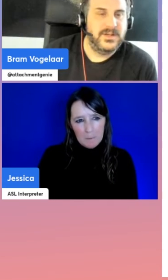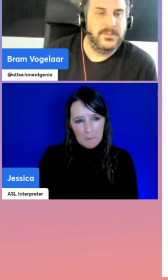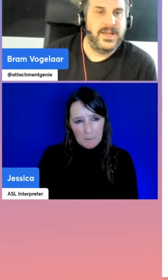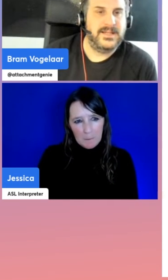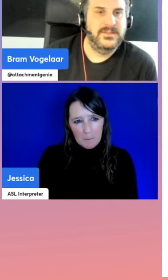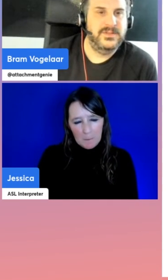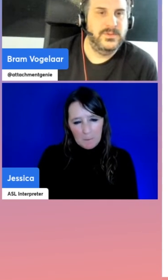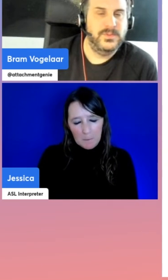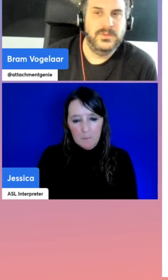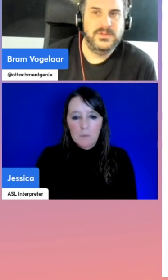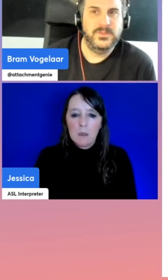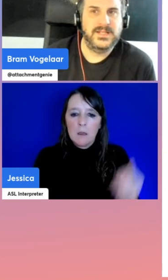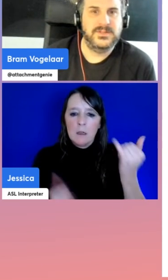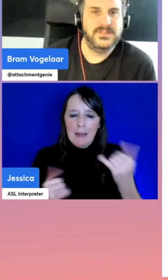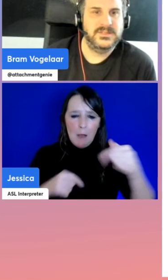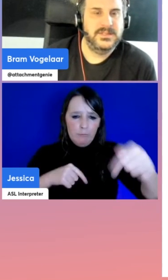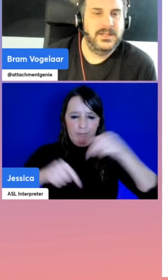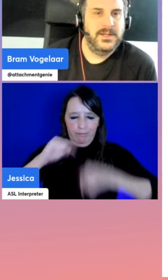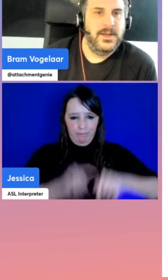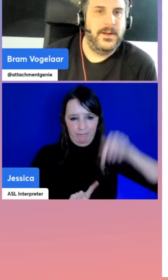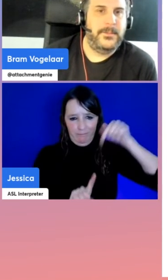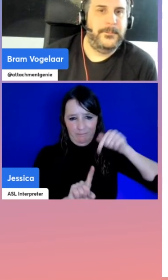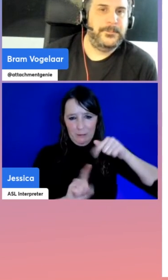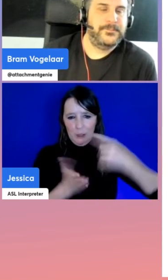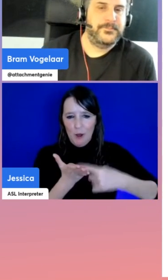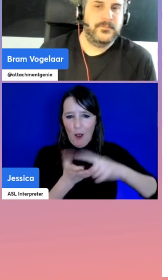If we're circling back to metrics,